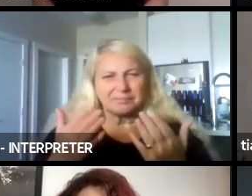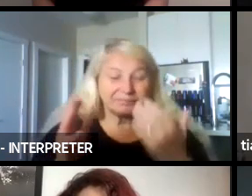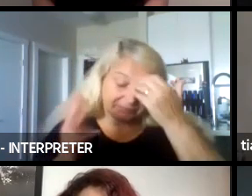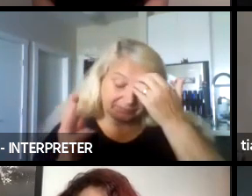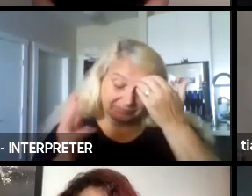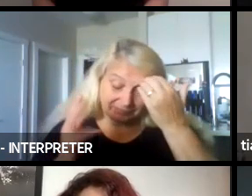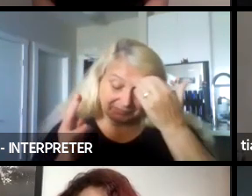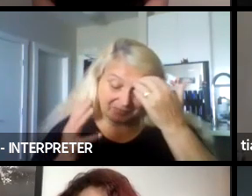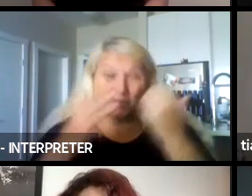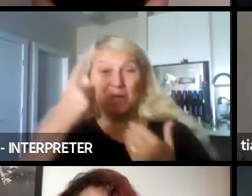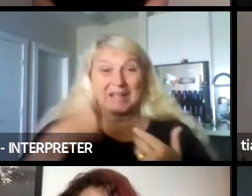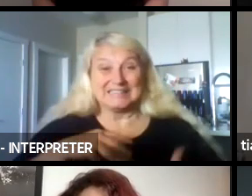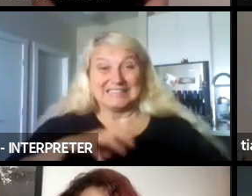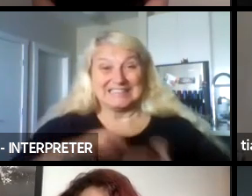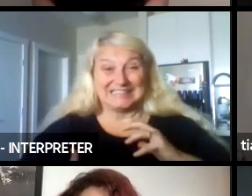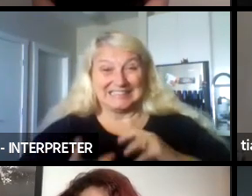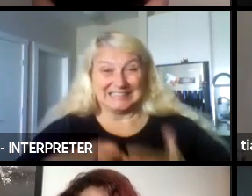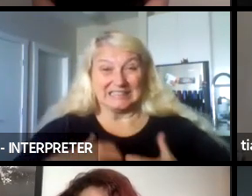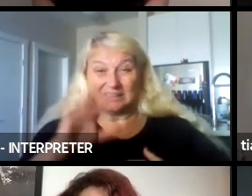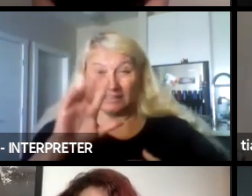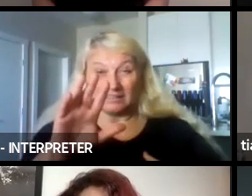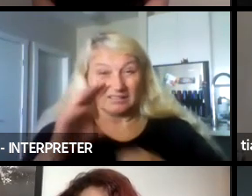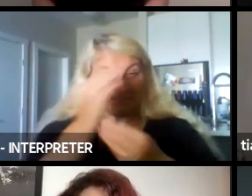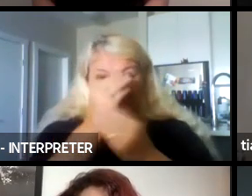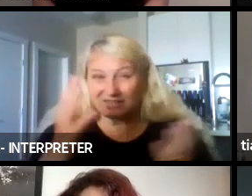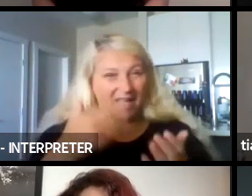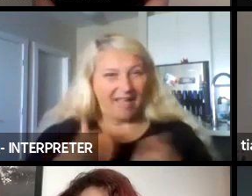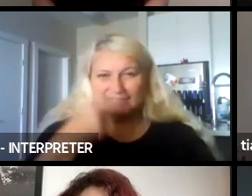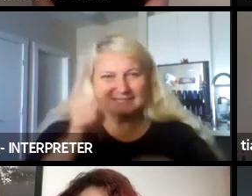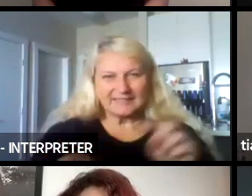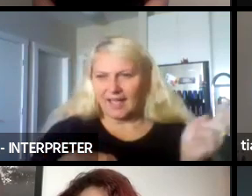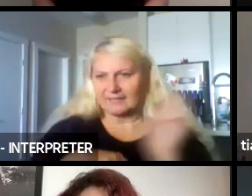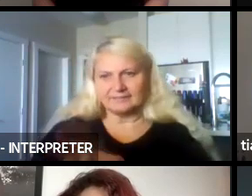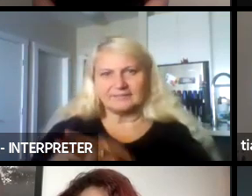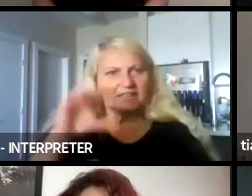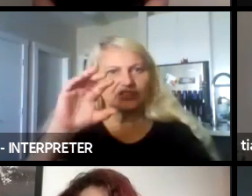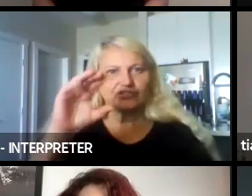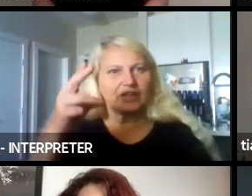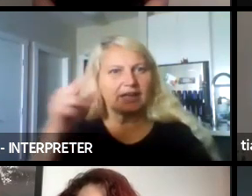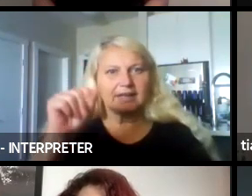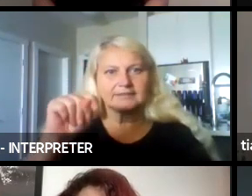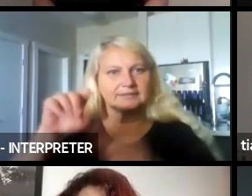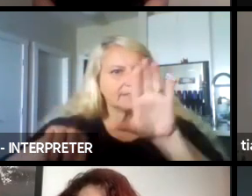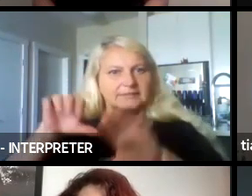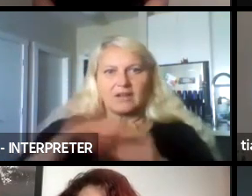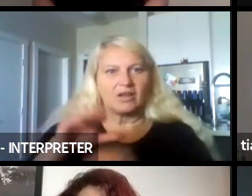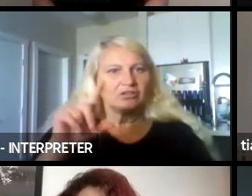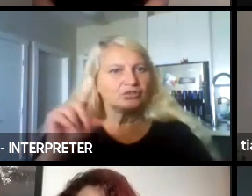of what I'm unsettled by right now. I can't access the chat on Zoom, which